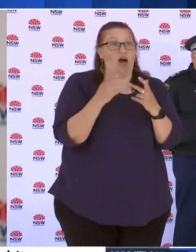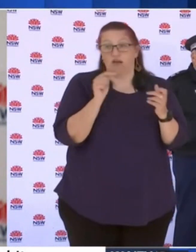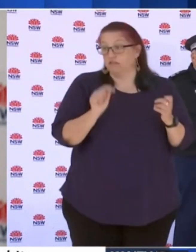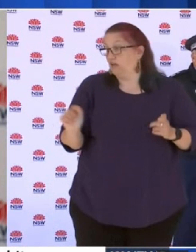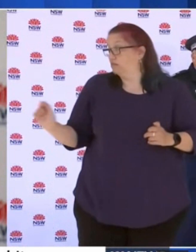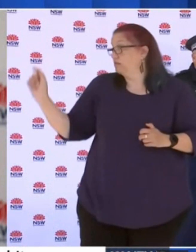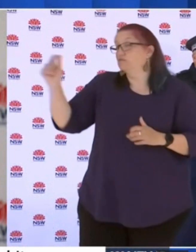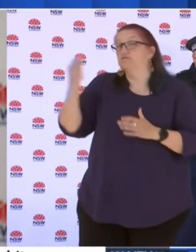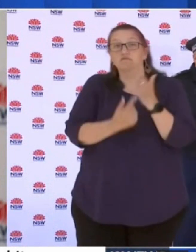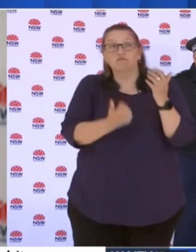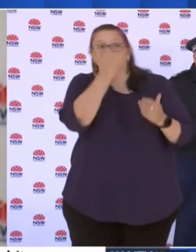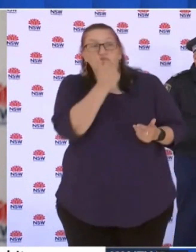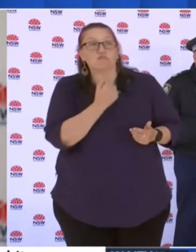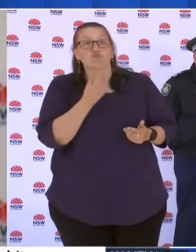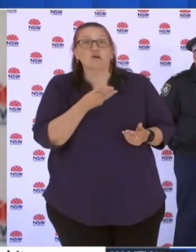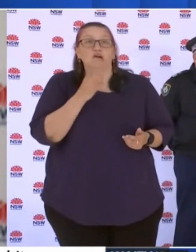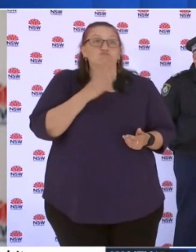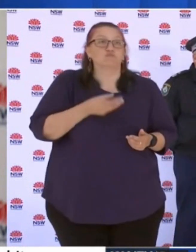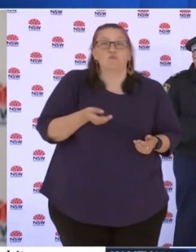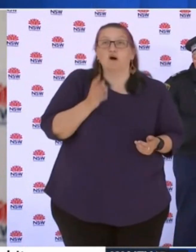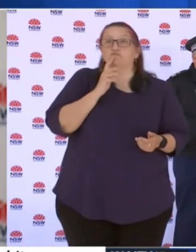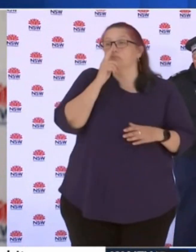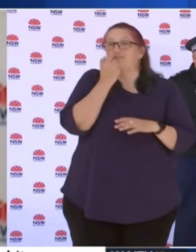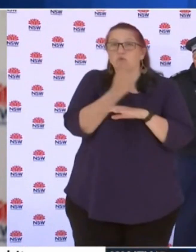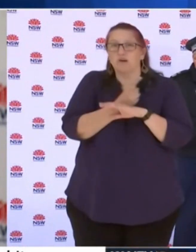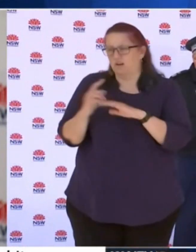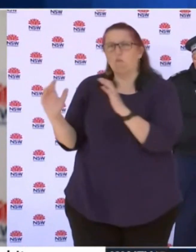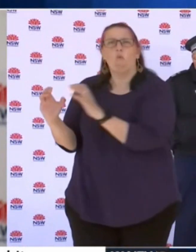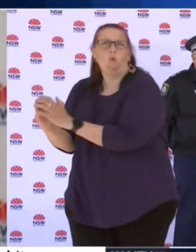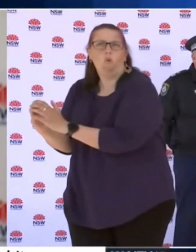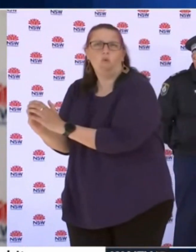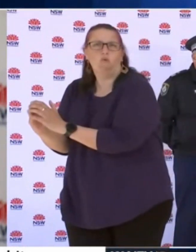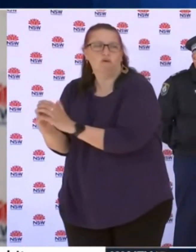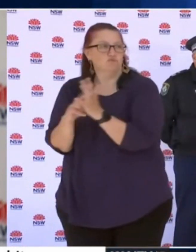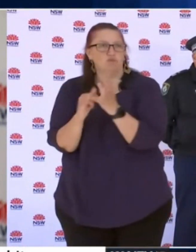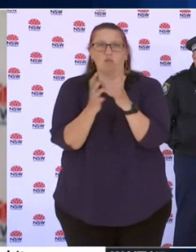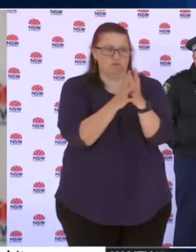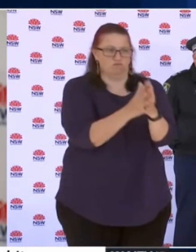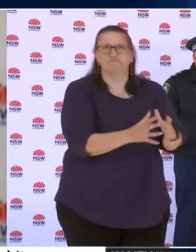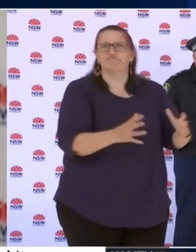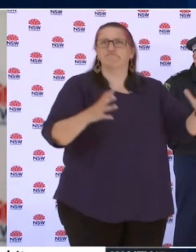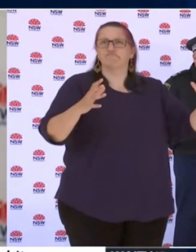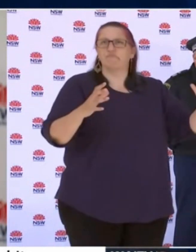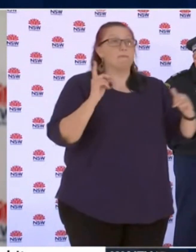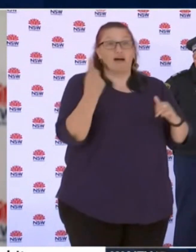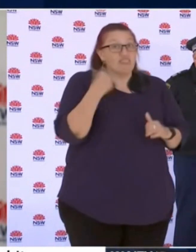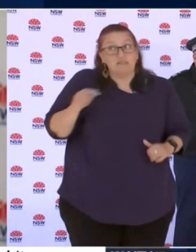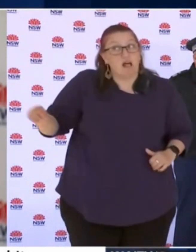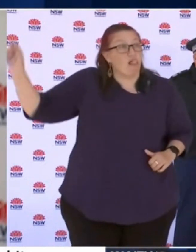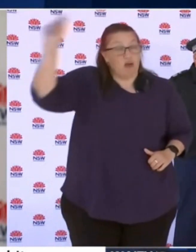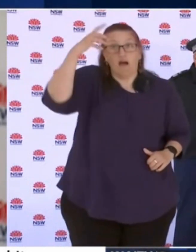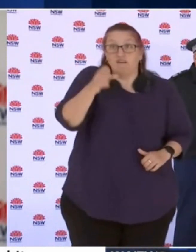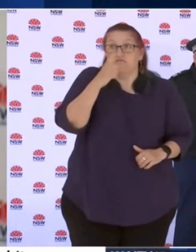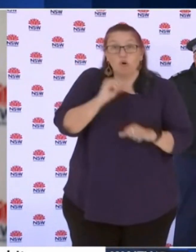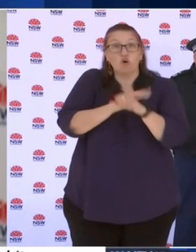less people home doesn't mean you're not going to have outbreaks, doesn't mean you're going to not have mistakes. And I want to be very clear and open about that to